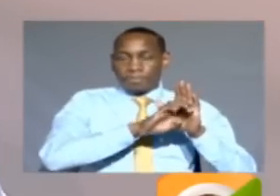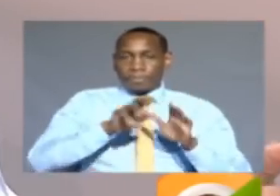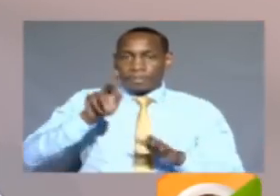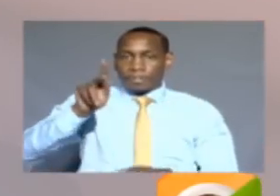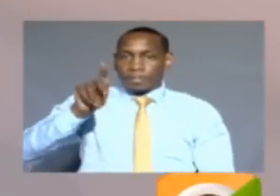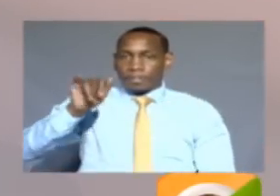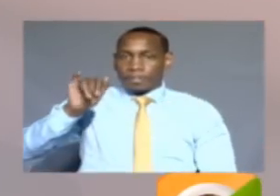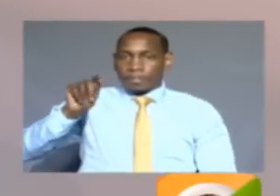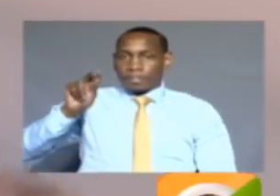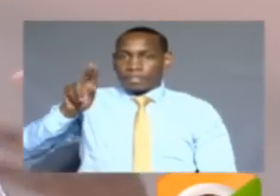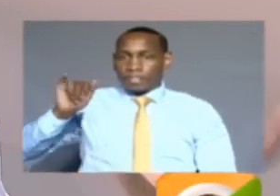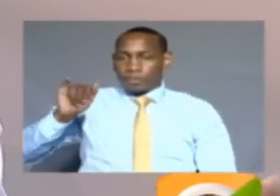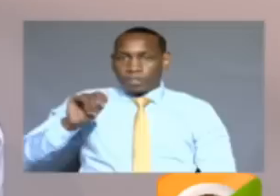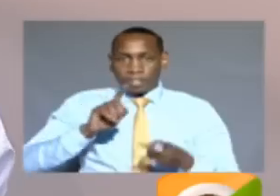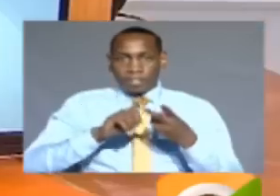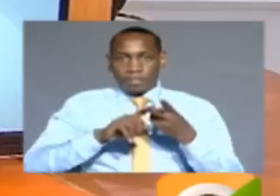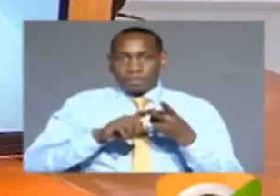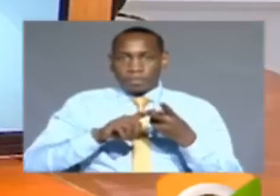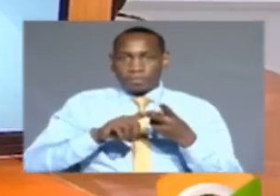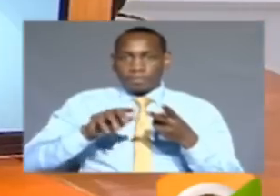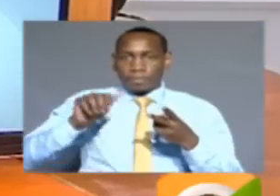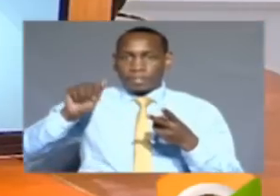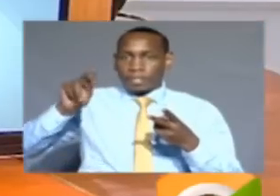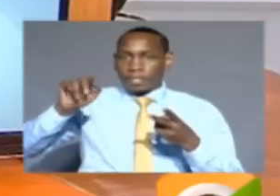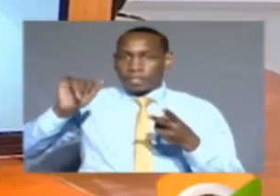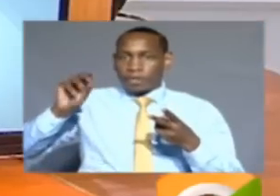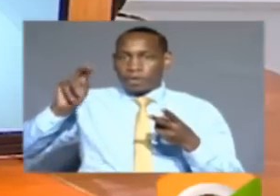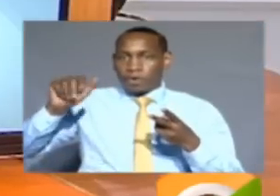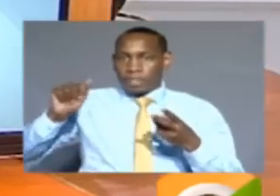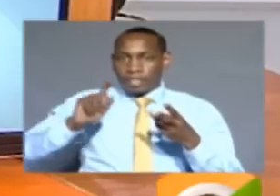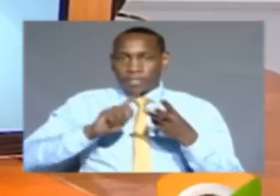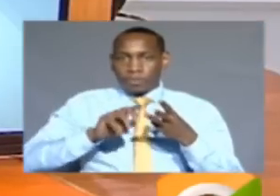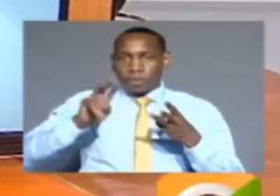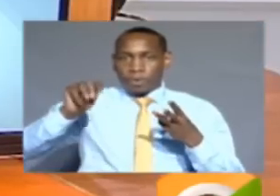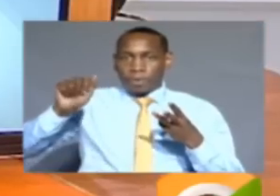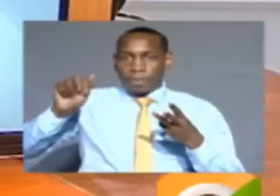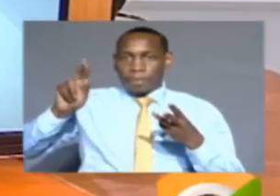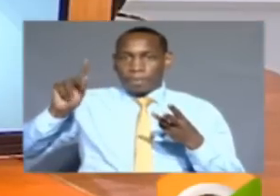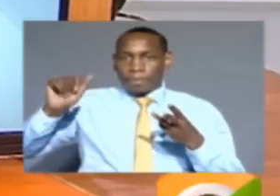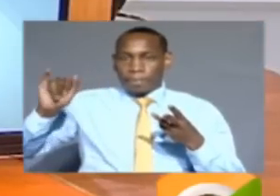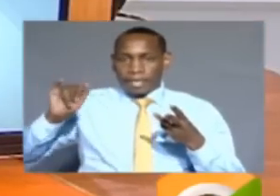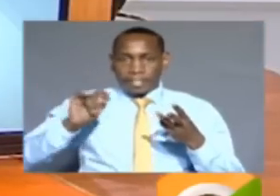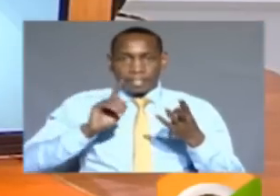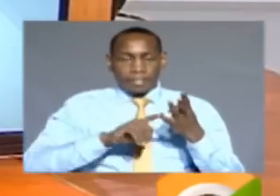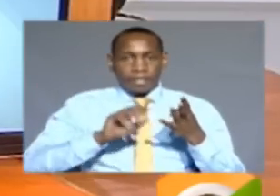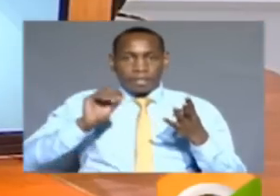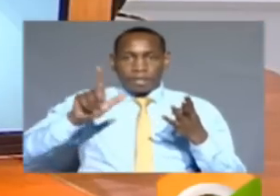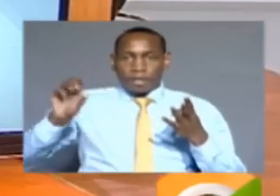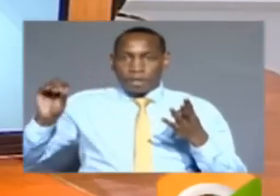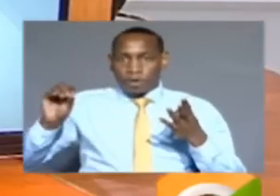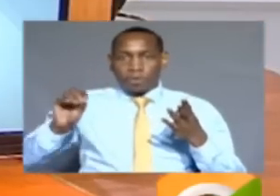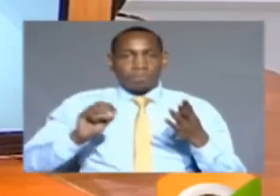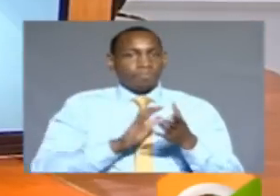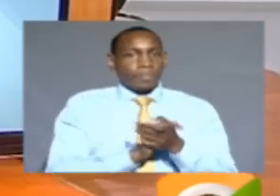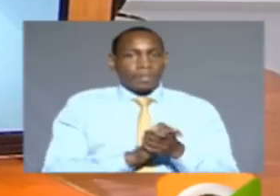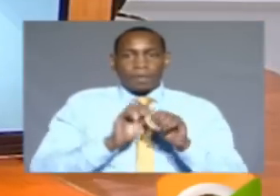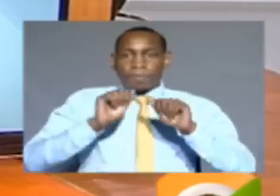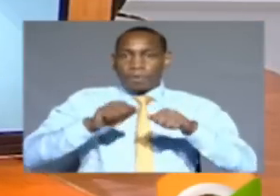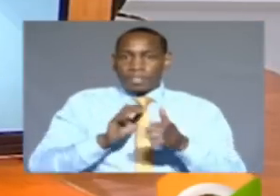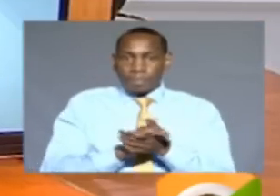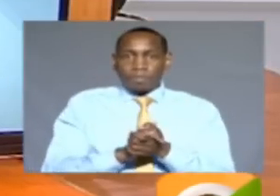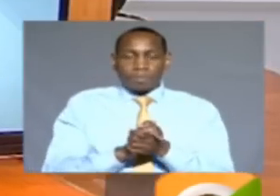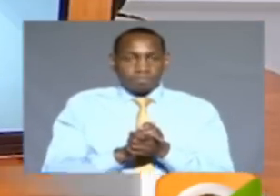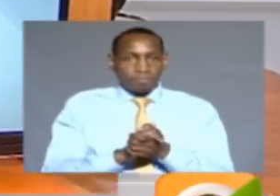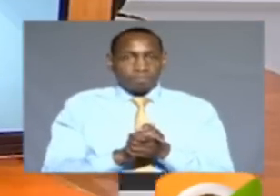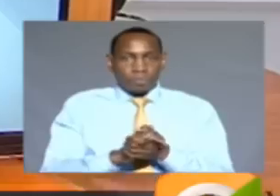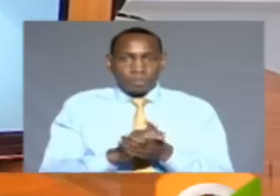when they were in that house, people like George Anyona when they were in that house, Martin Shikuku during Peter his time, Ringo. The guy would actually stop you in your